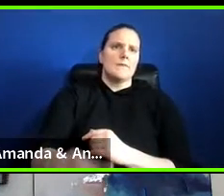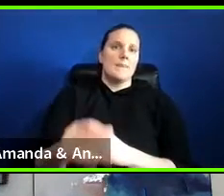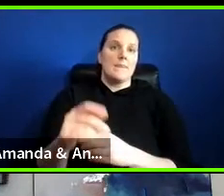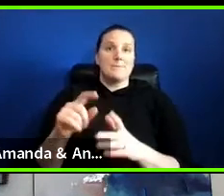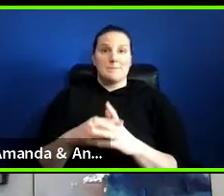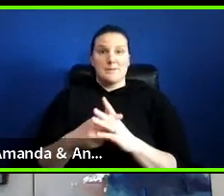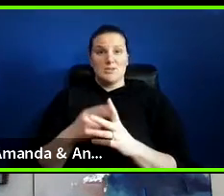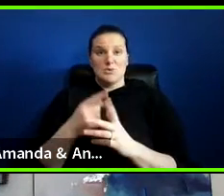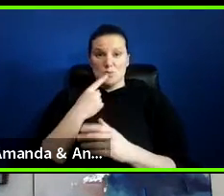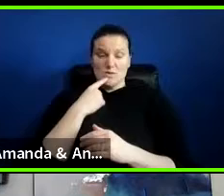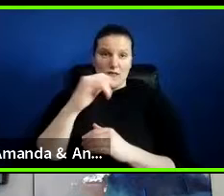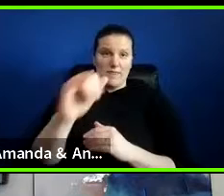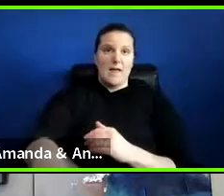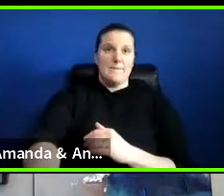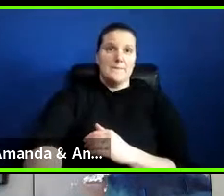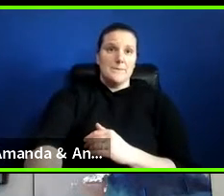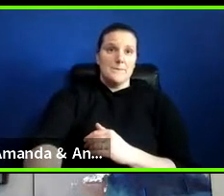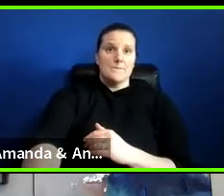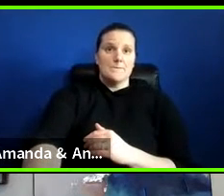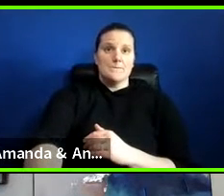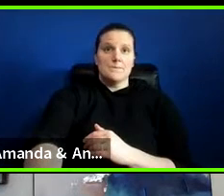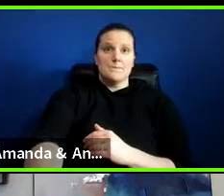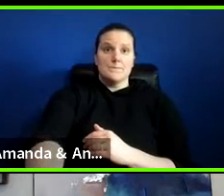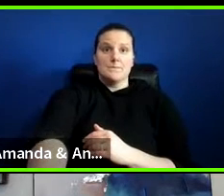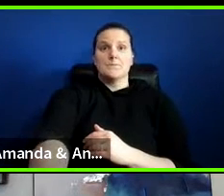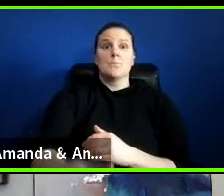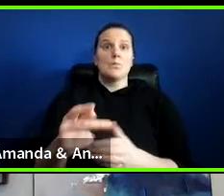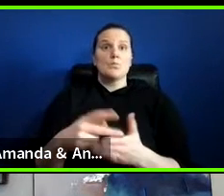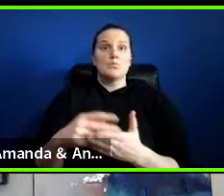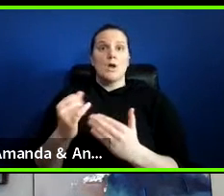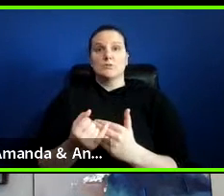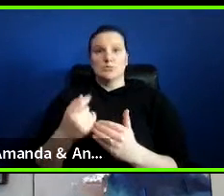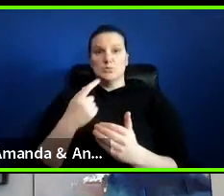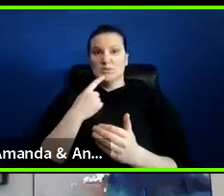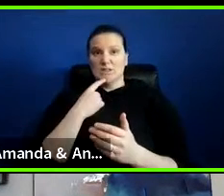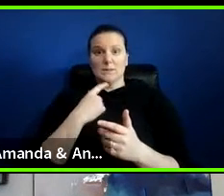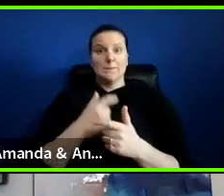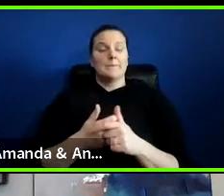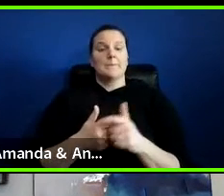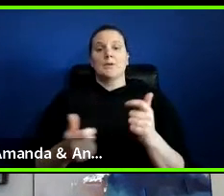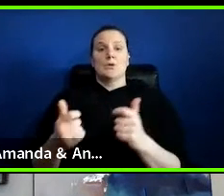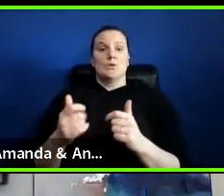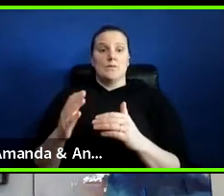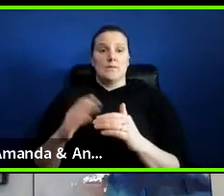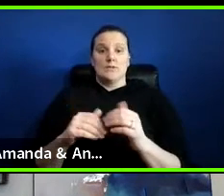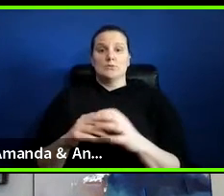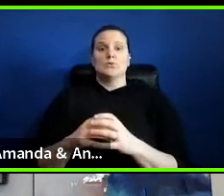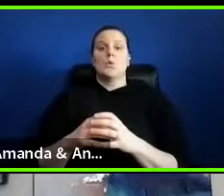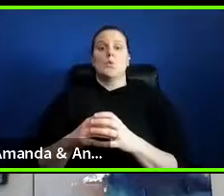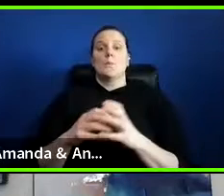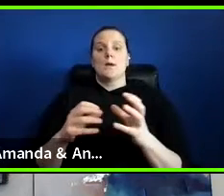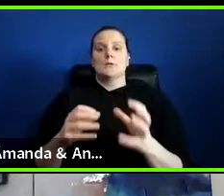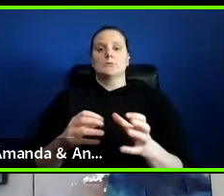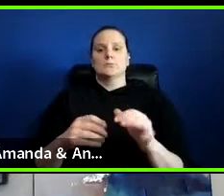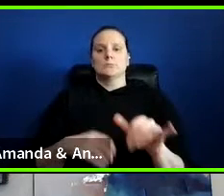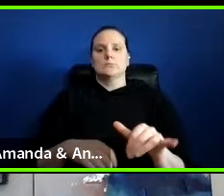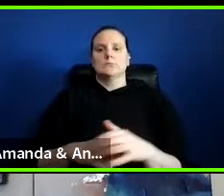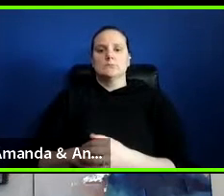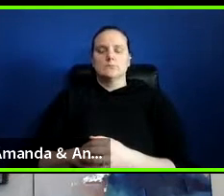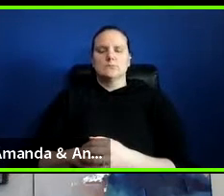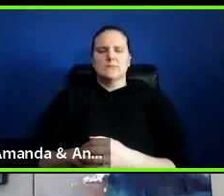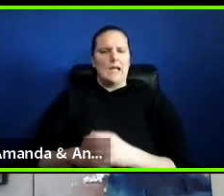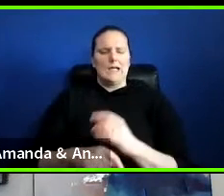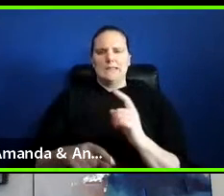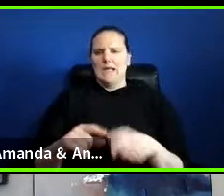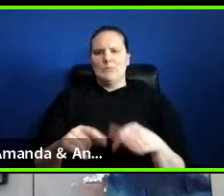beginning, you said that for these projects, which you identified as being bigger than so much, there were, I can't